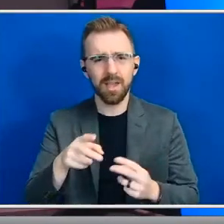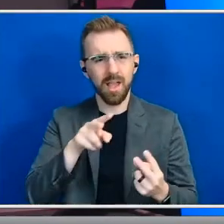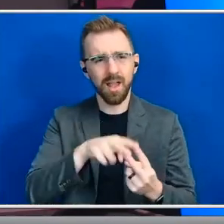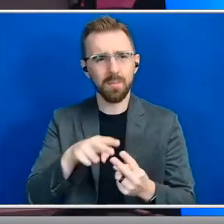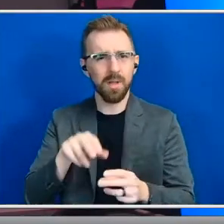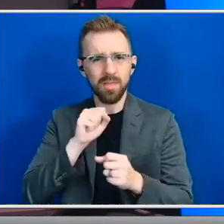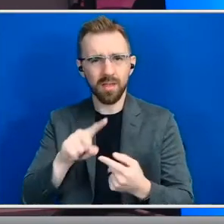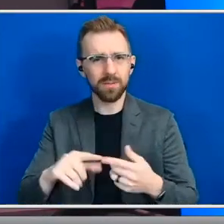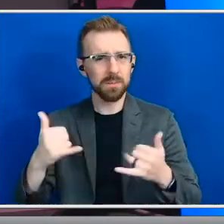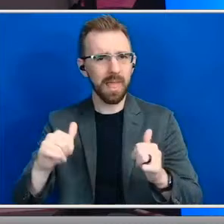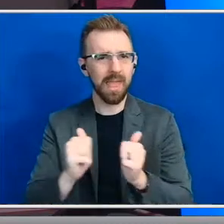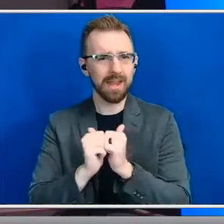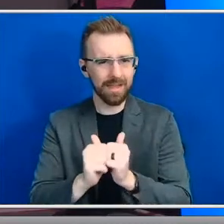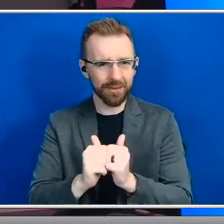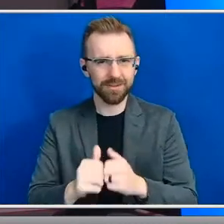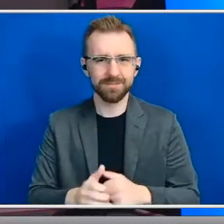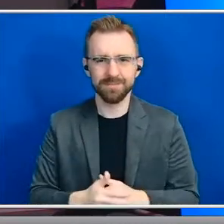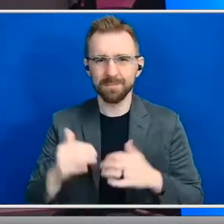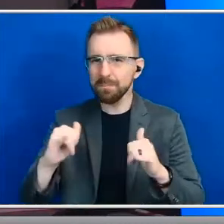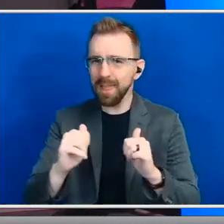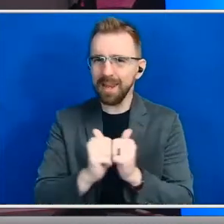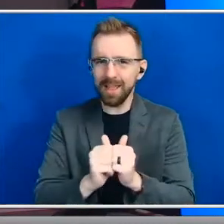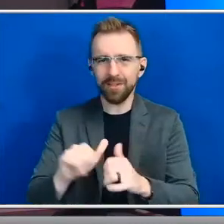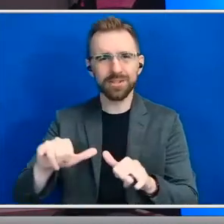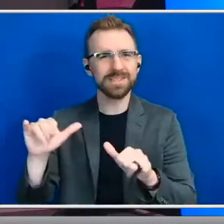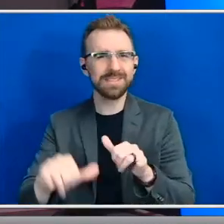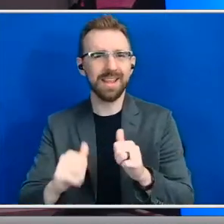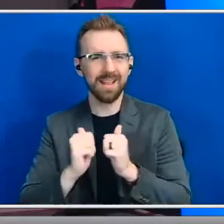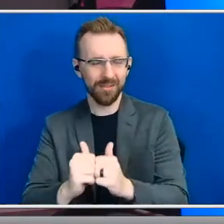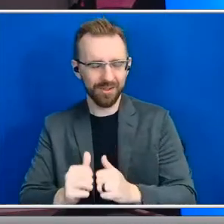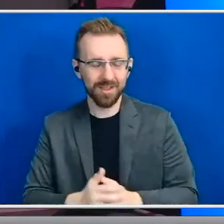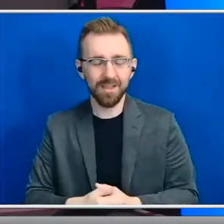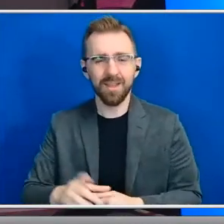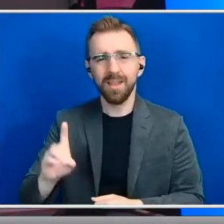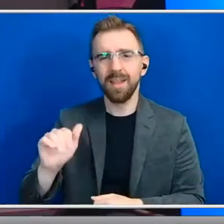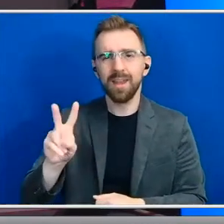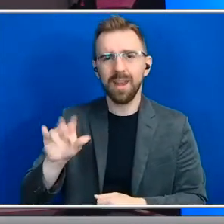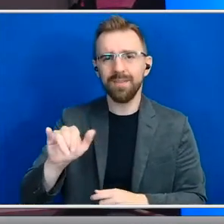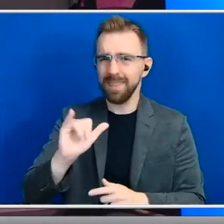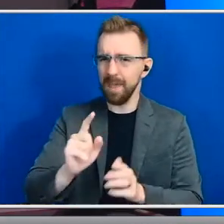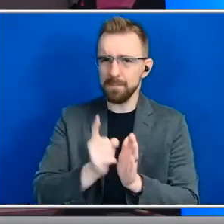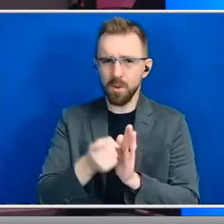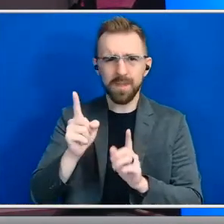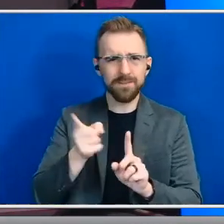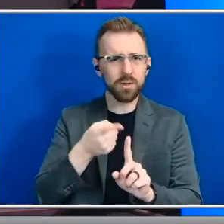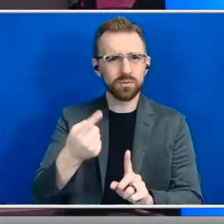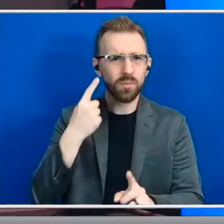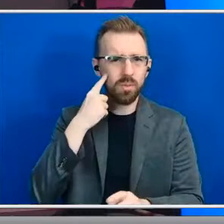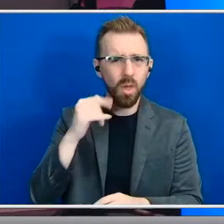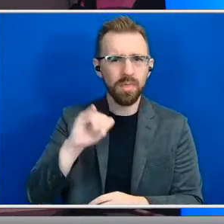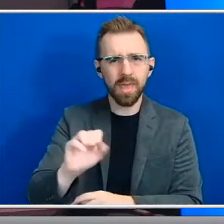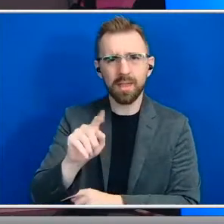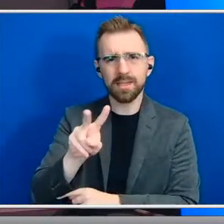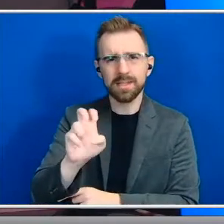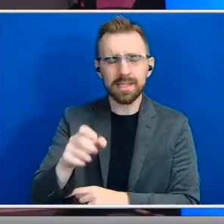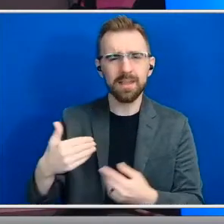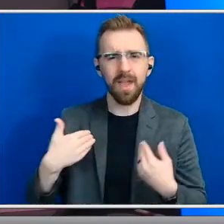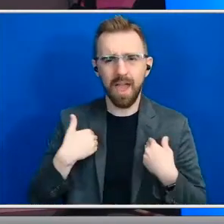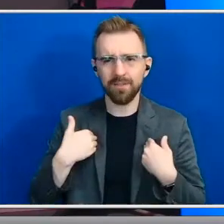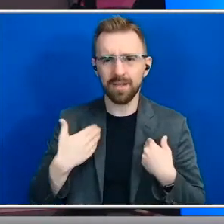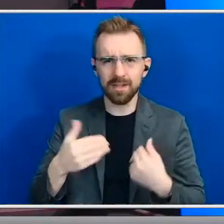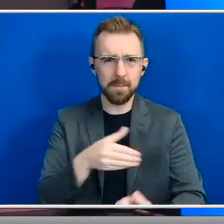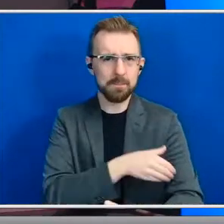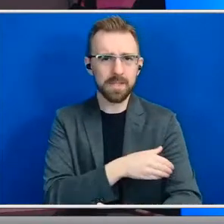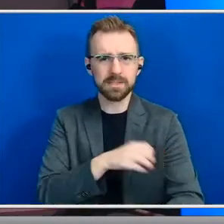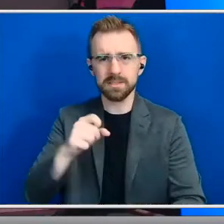Oh, yes, play we together, are. stay together. Davey, in that moment, at first you thought that Steve was having a muscle spasm.